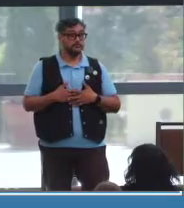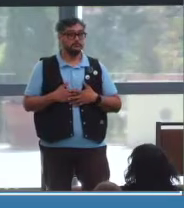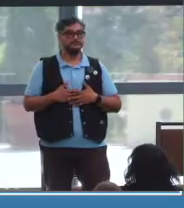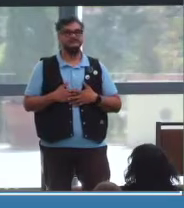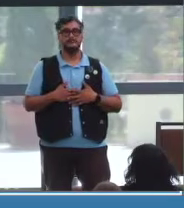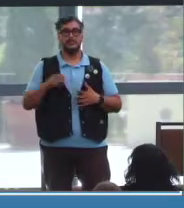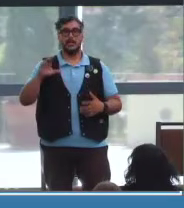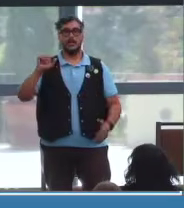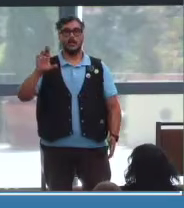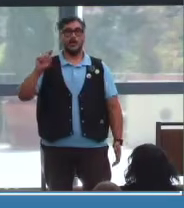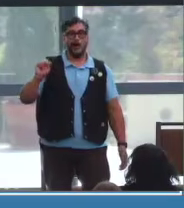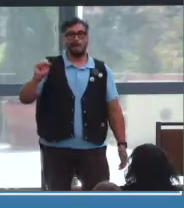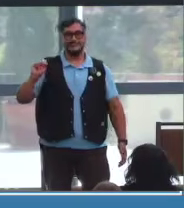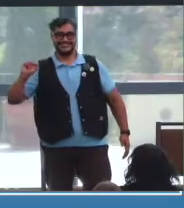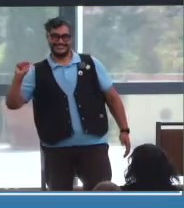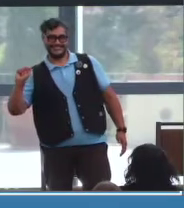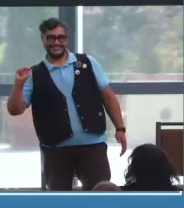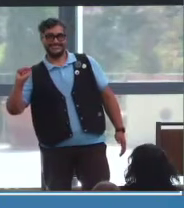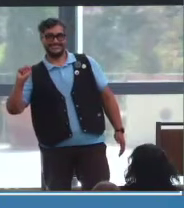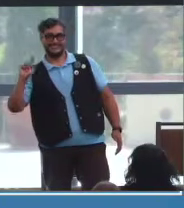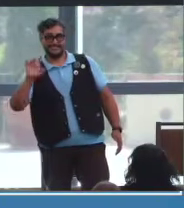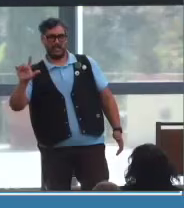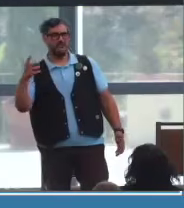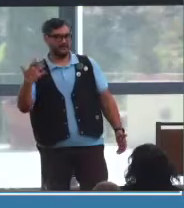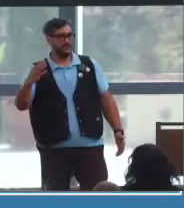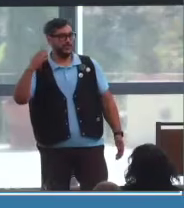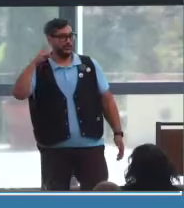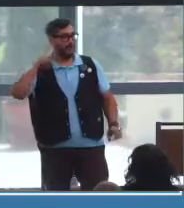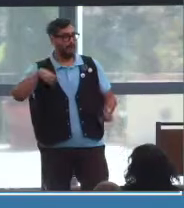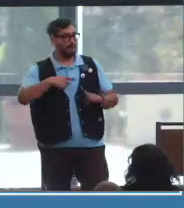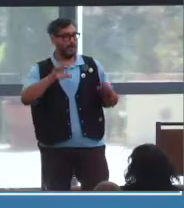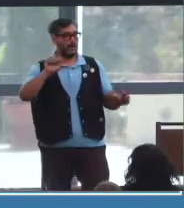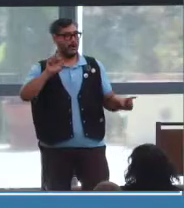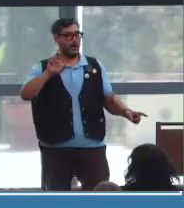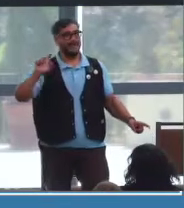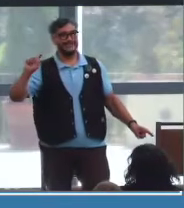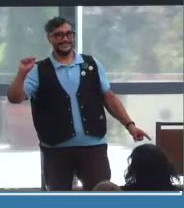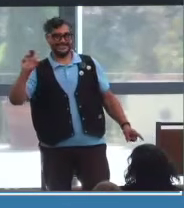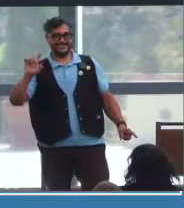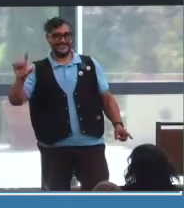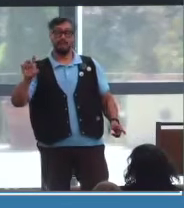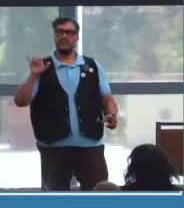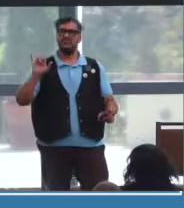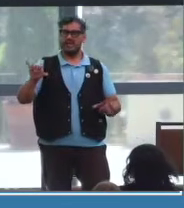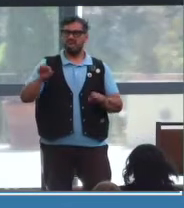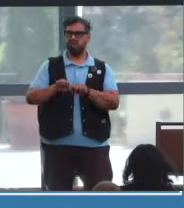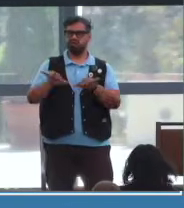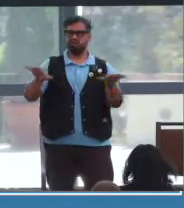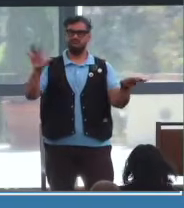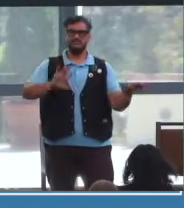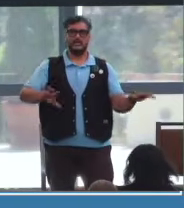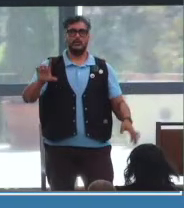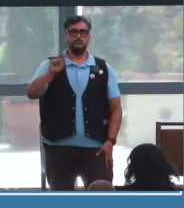CAR T cells. I know you've all heard about CAR T cells by now. They were introduced in the world of lupus around